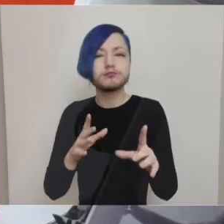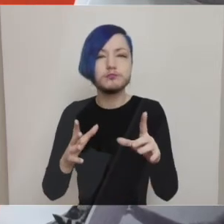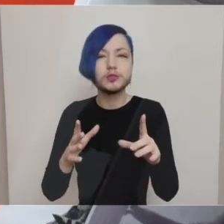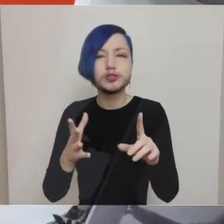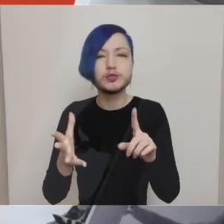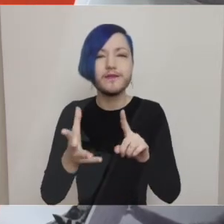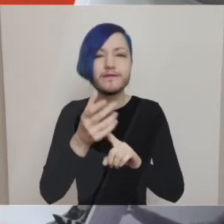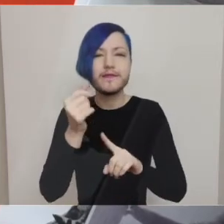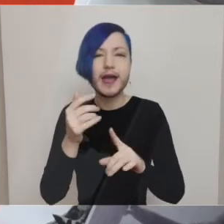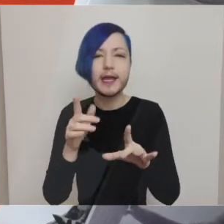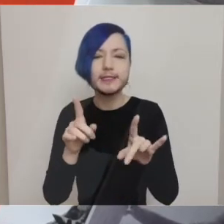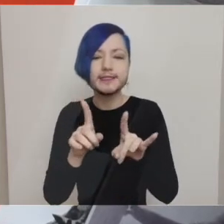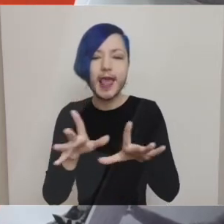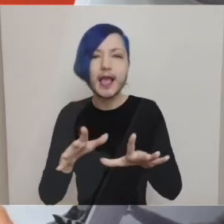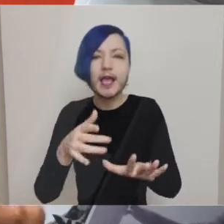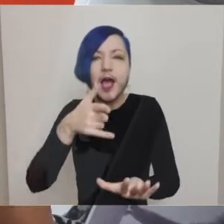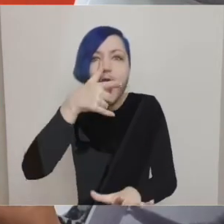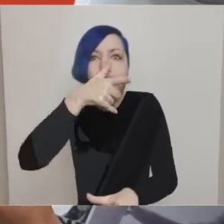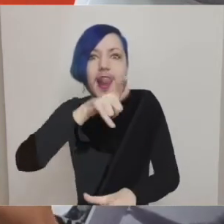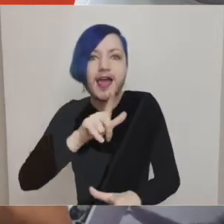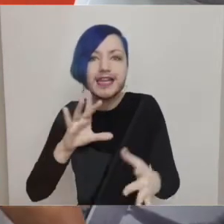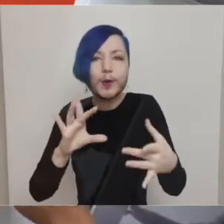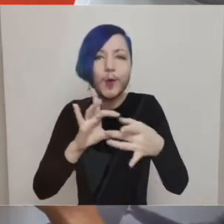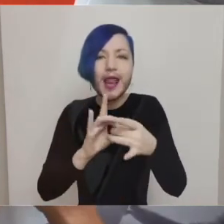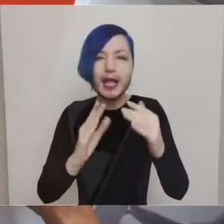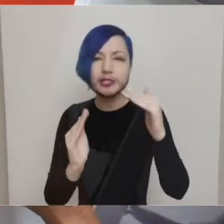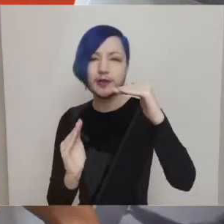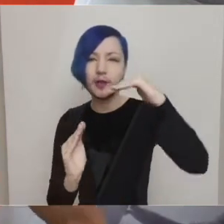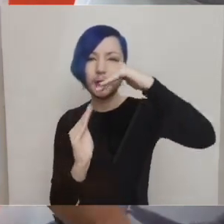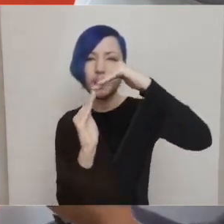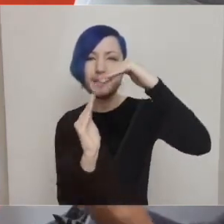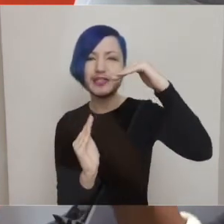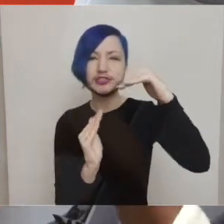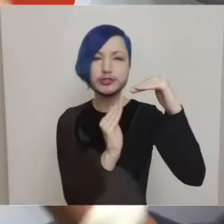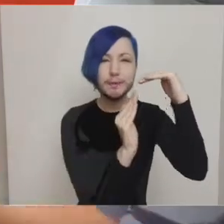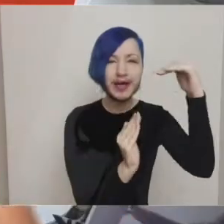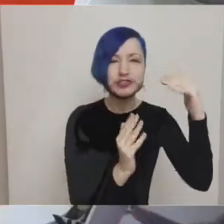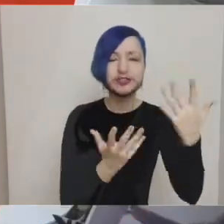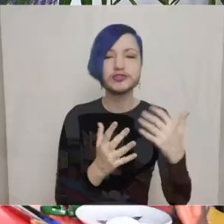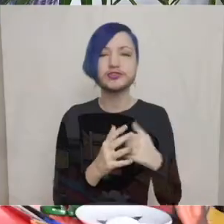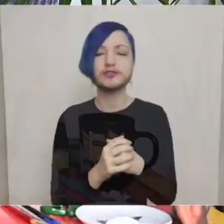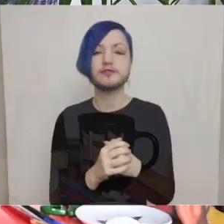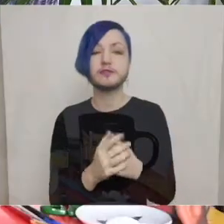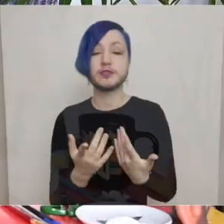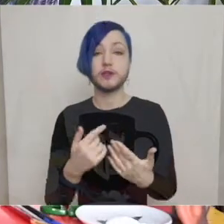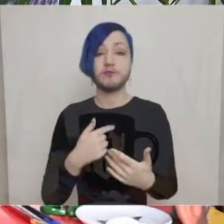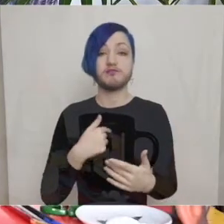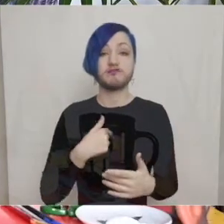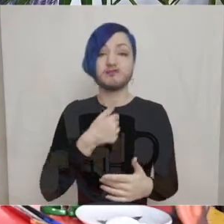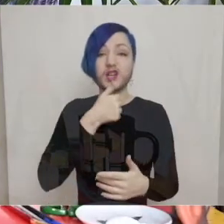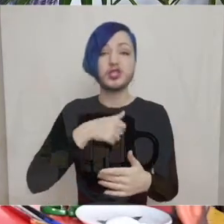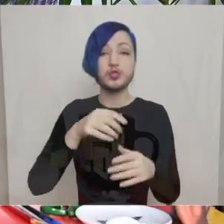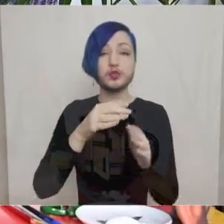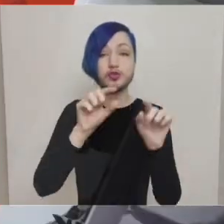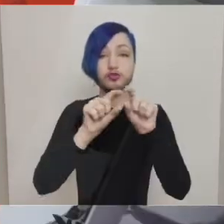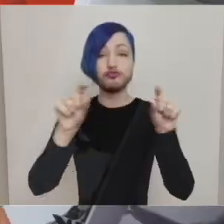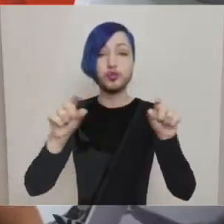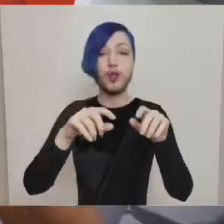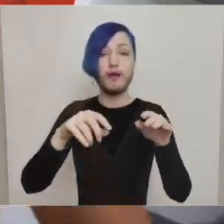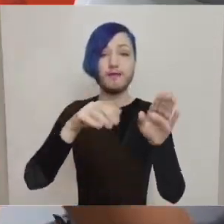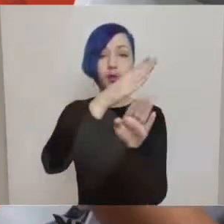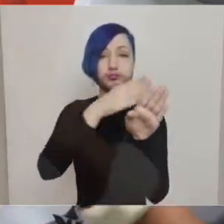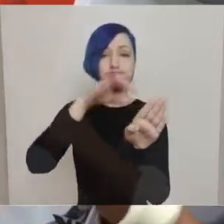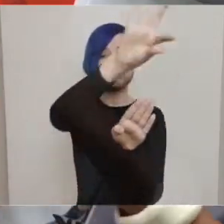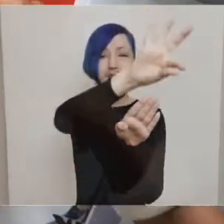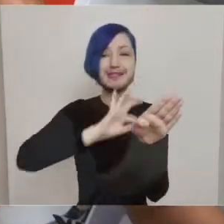these serendipitous lucky connections between images. Now I've just used a ruler to kind of tear